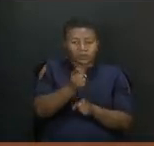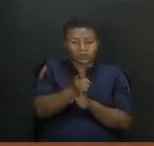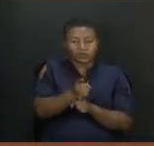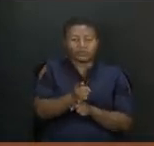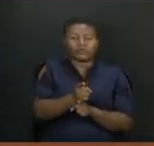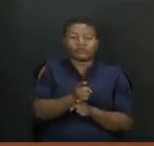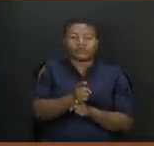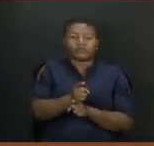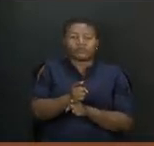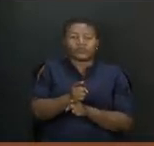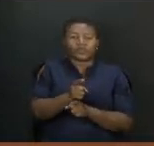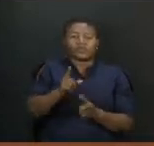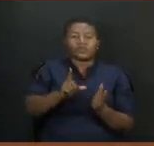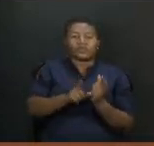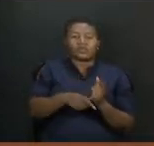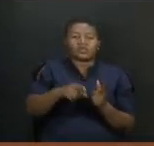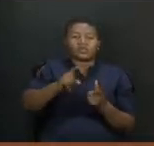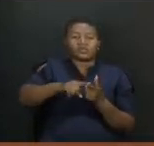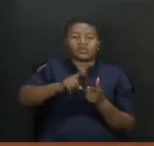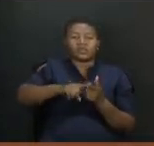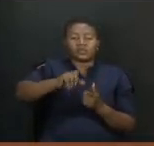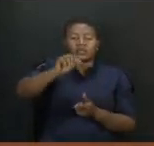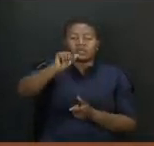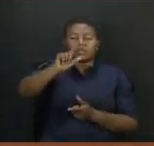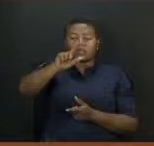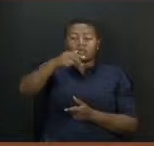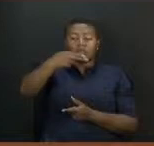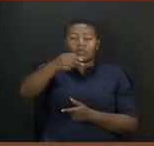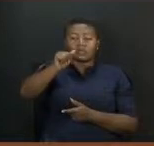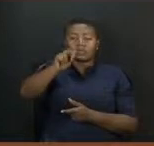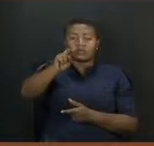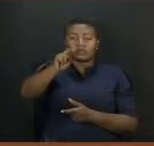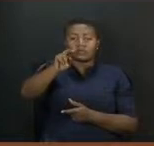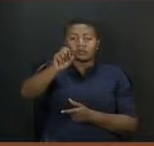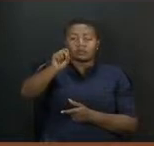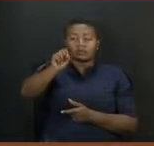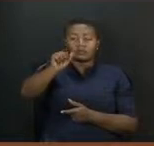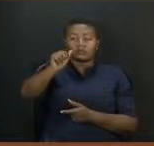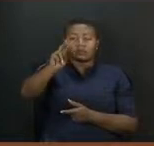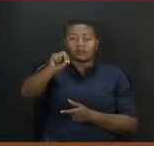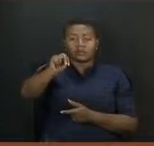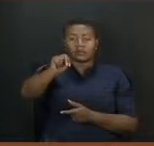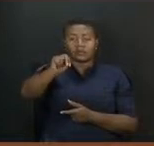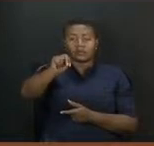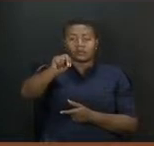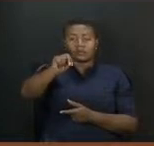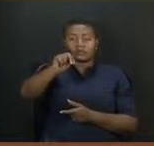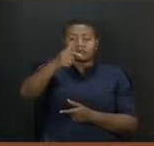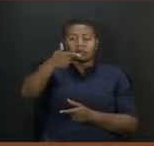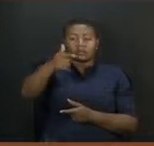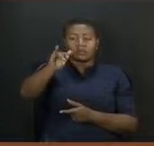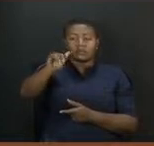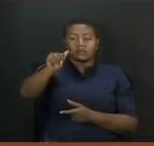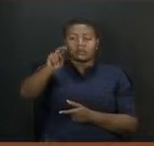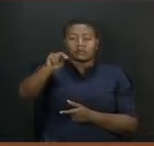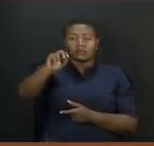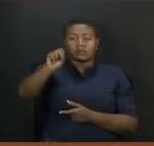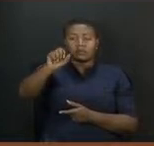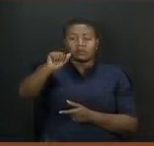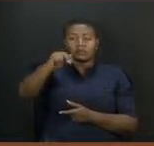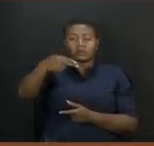statement by Honorable Alassane Kobina Gansa to mark the World Day of Social